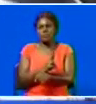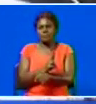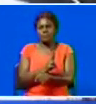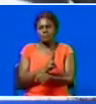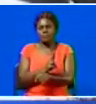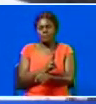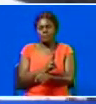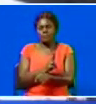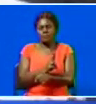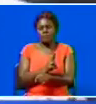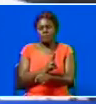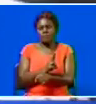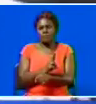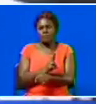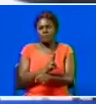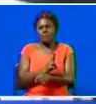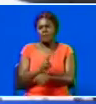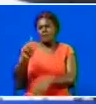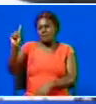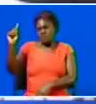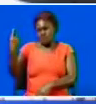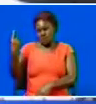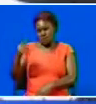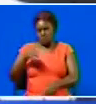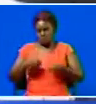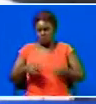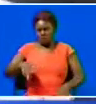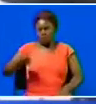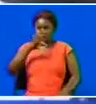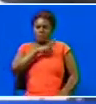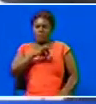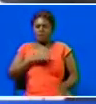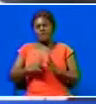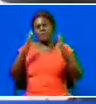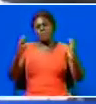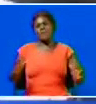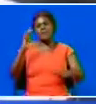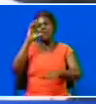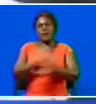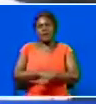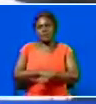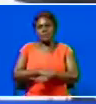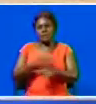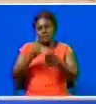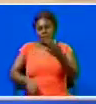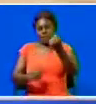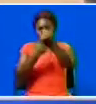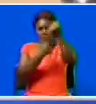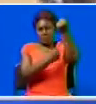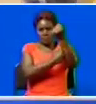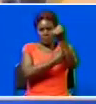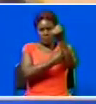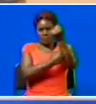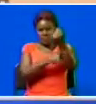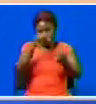ambayo ilipotea. Kwanza kaunti ya Busia ndio ilipata faida kushinda ule mfadhili ambao tulikuwa tumepata. But